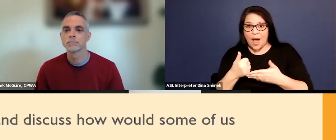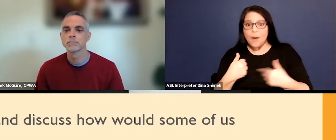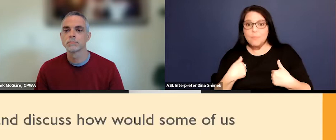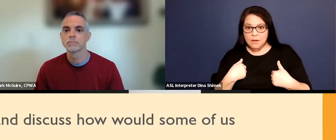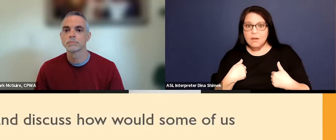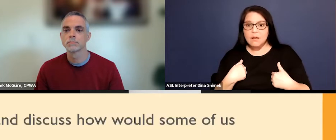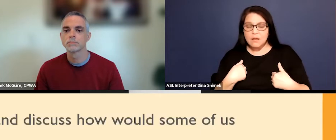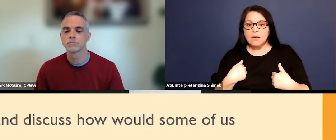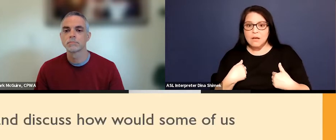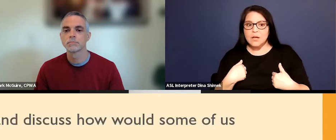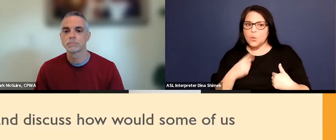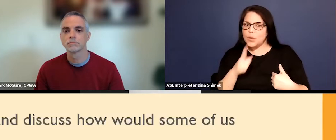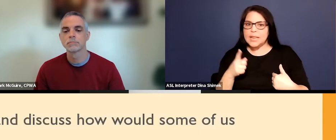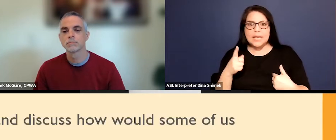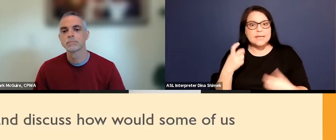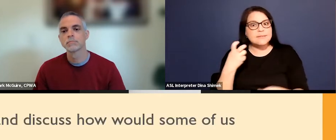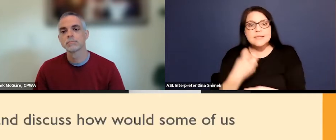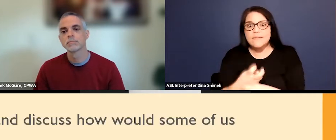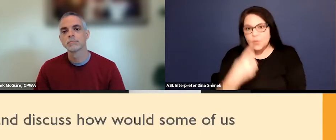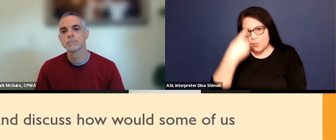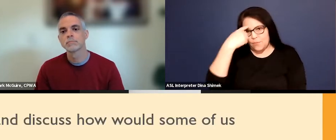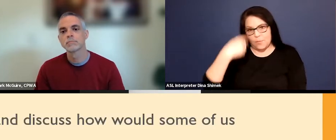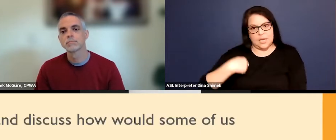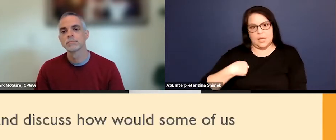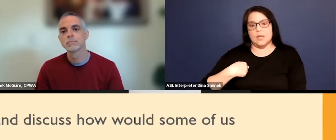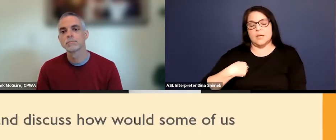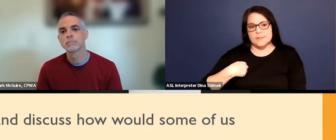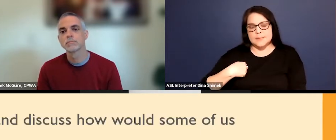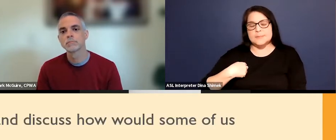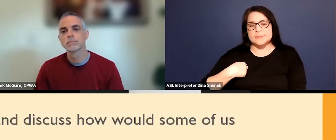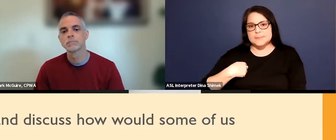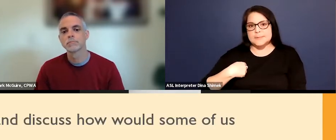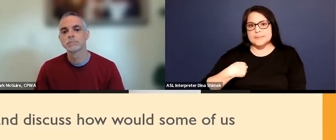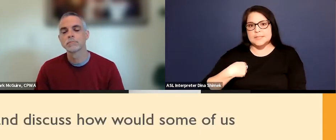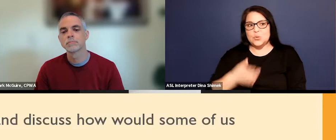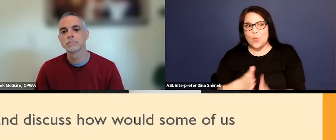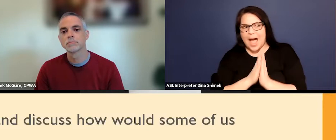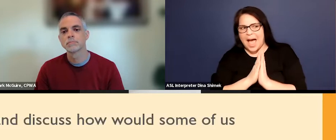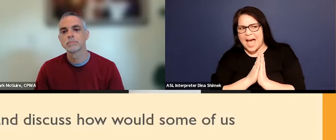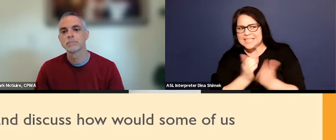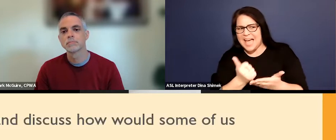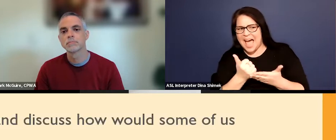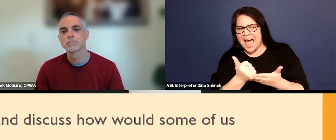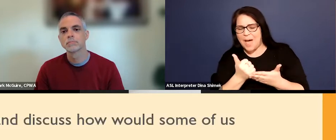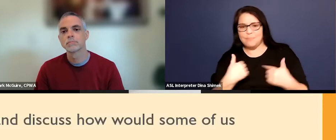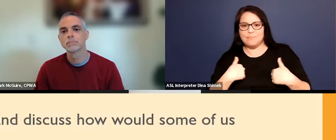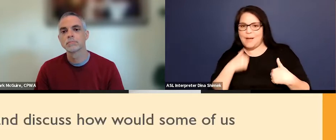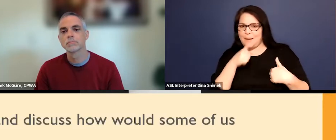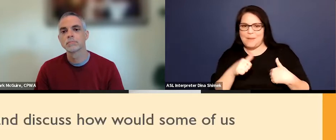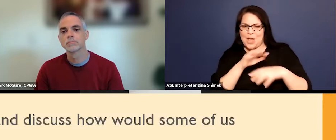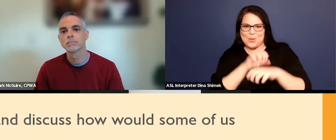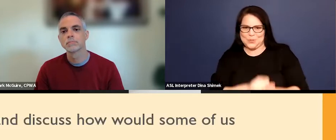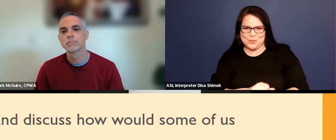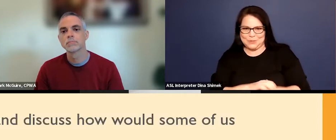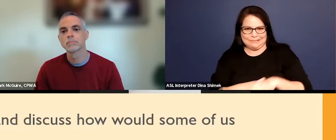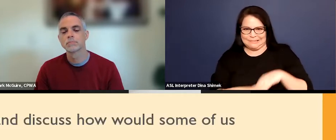and it's kind of difficult for me to ask for help. Like that's not something that I'm used to doing. So a